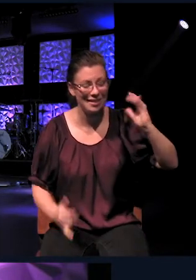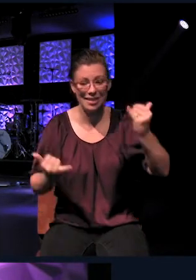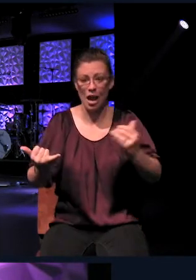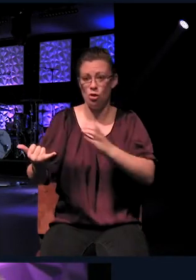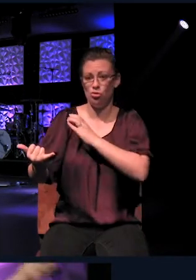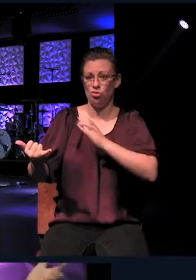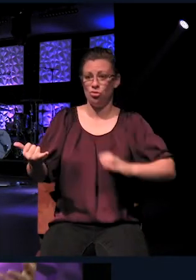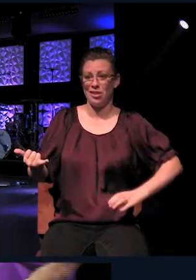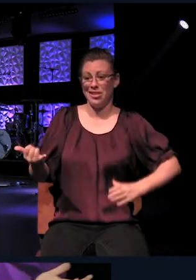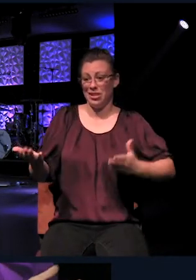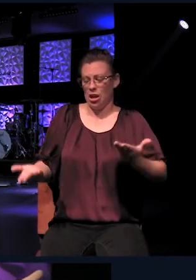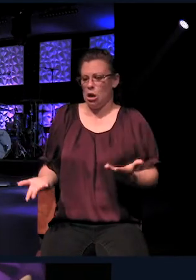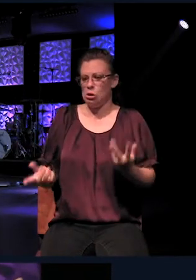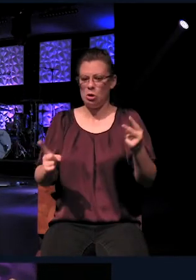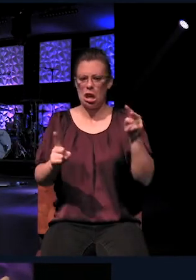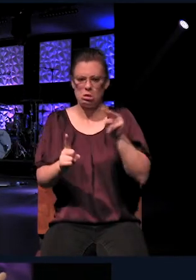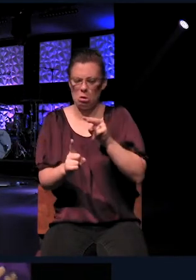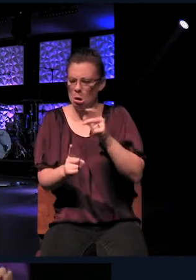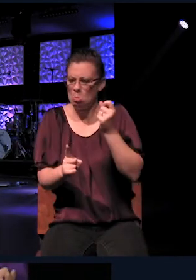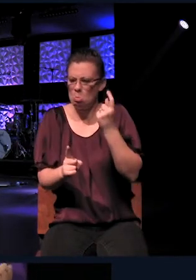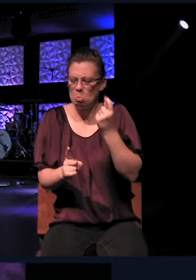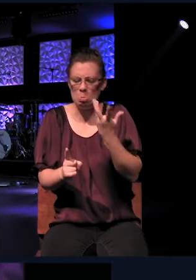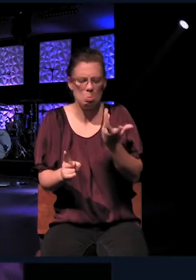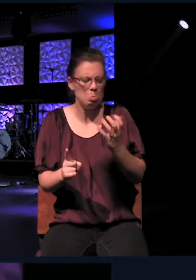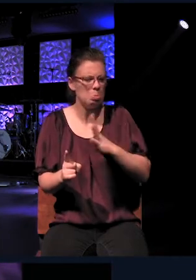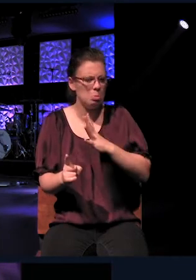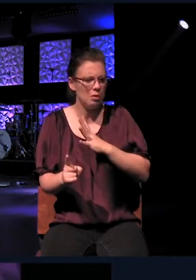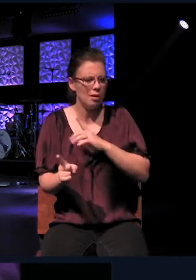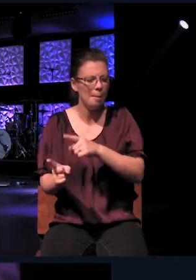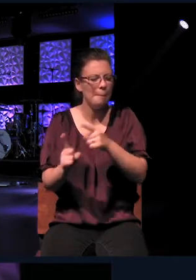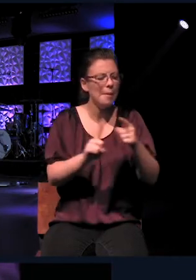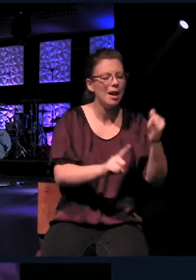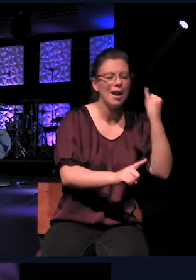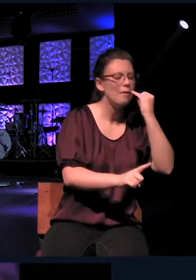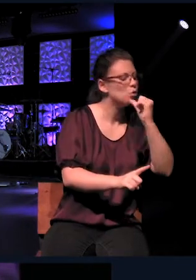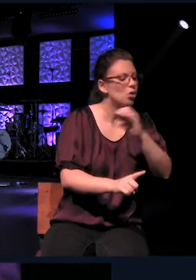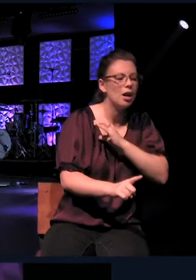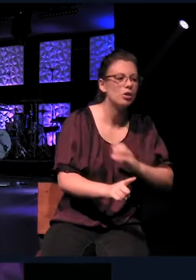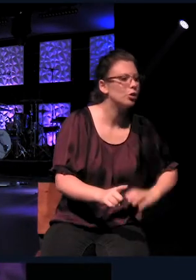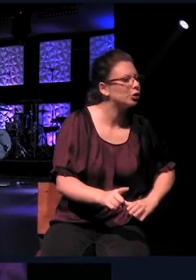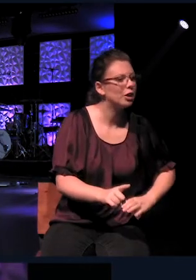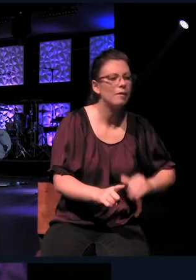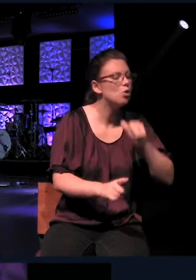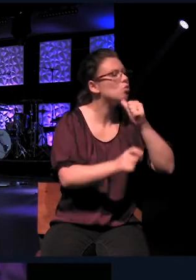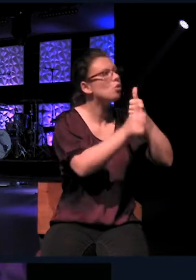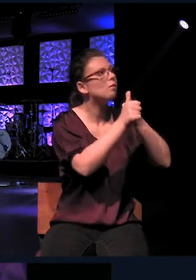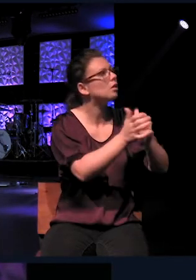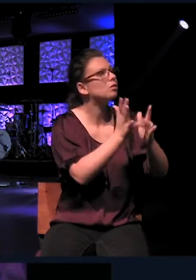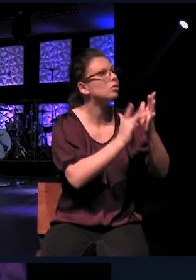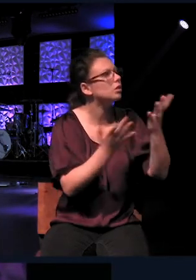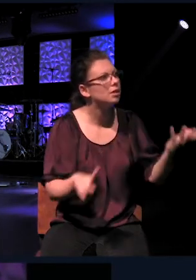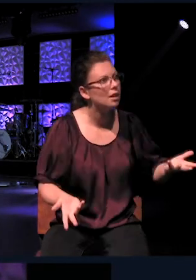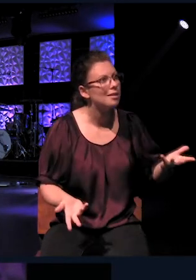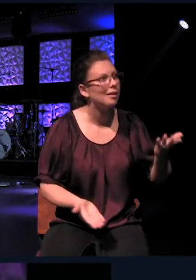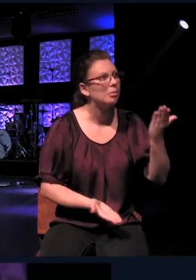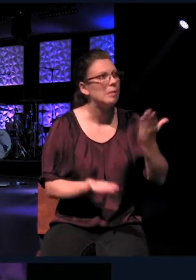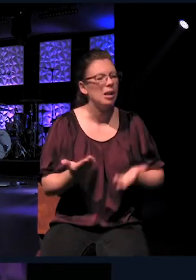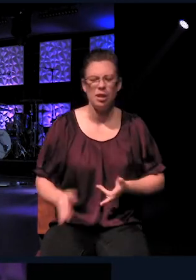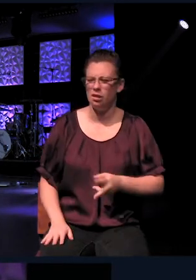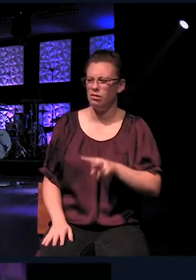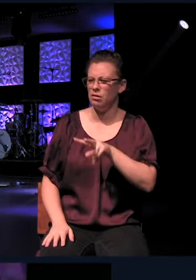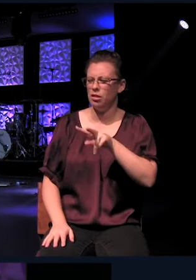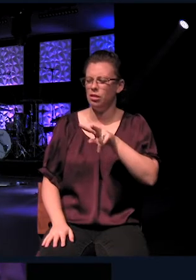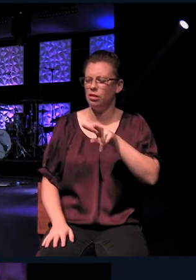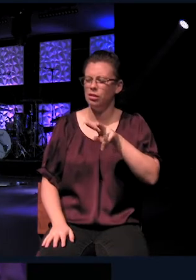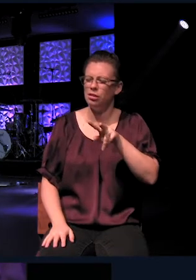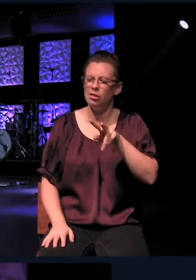aren't Christians and are like, wait, what? You're full of joy because of this man who was beaten, and when